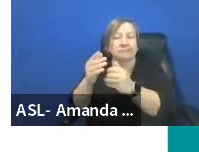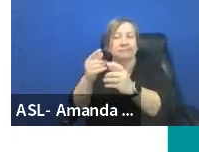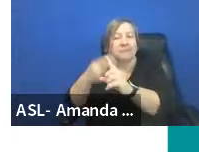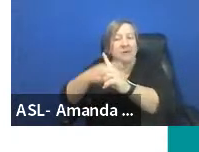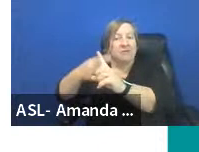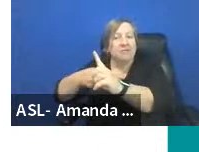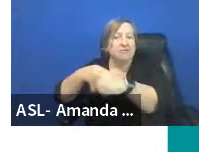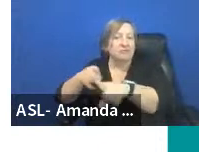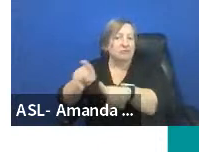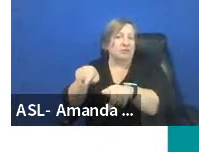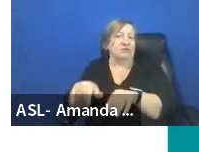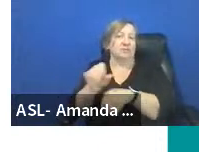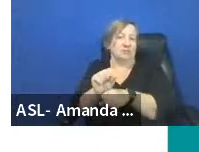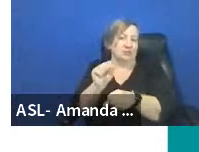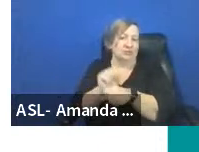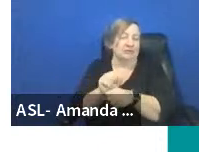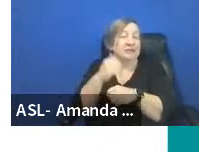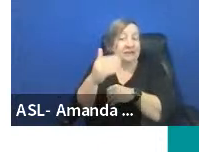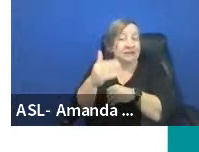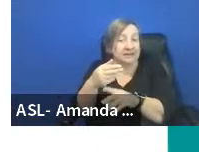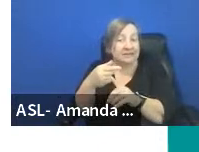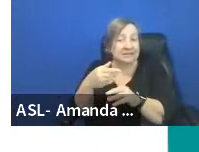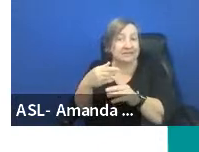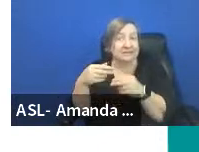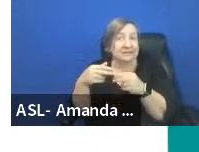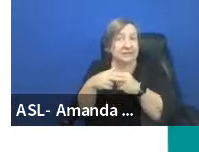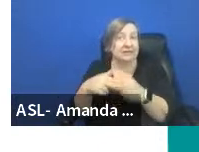forward. Next slide.